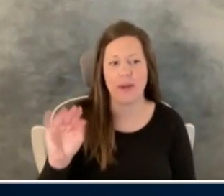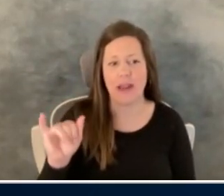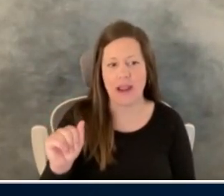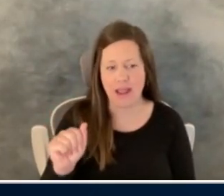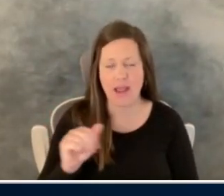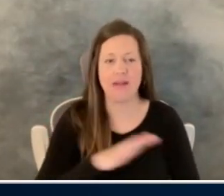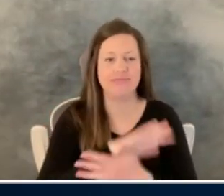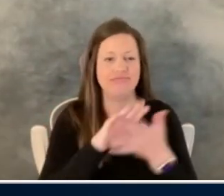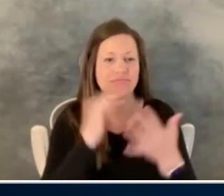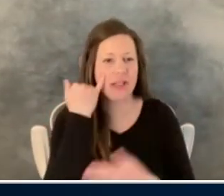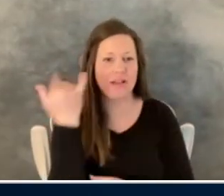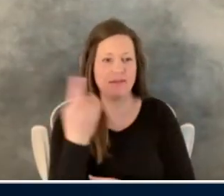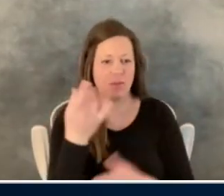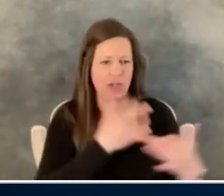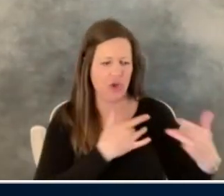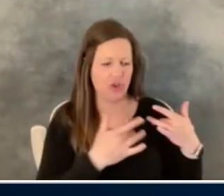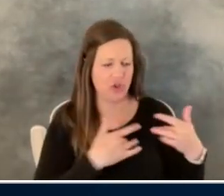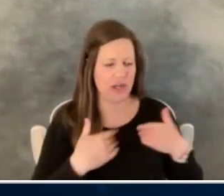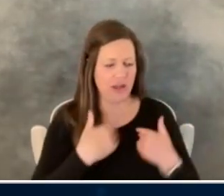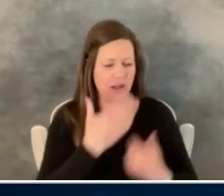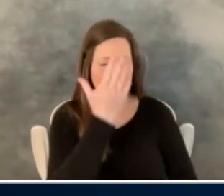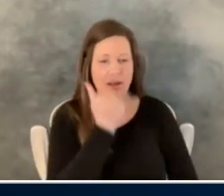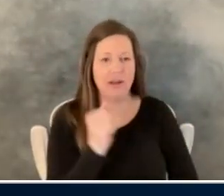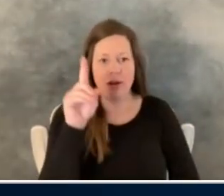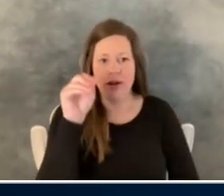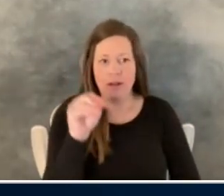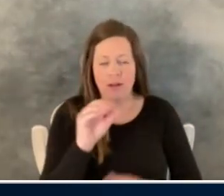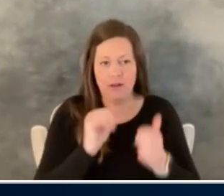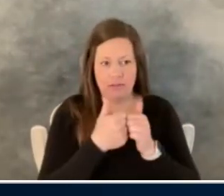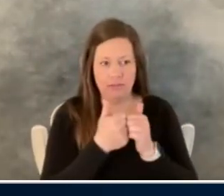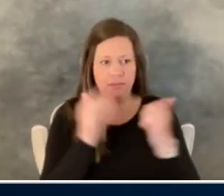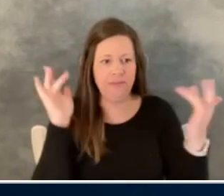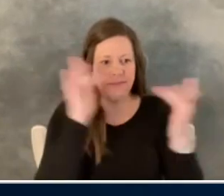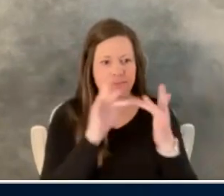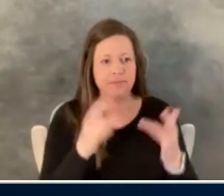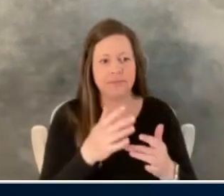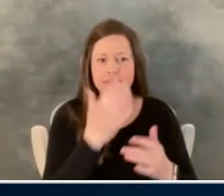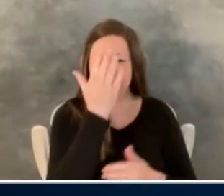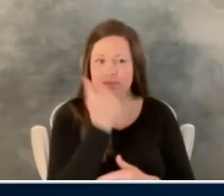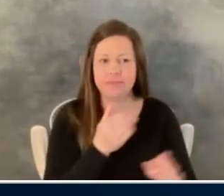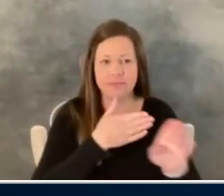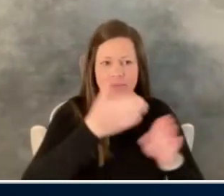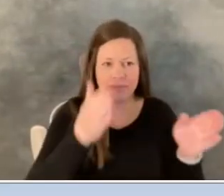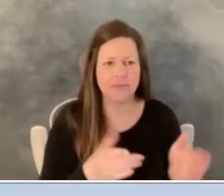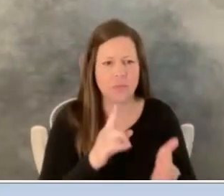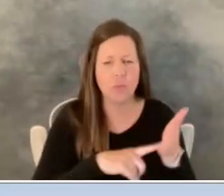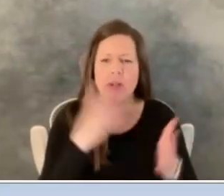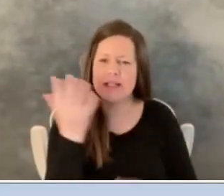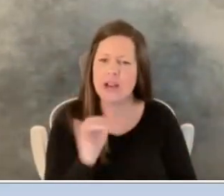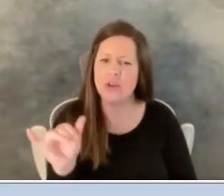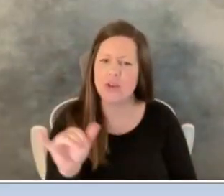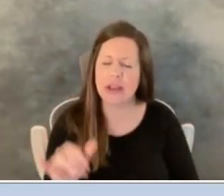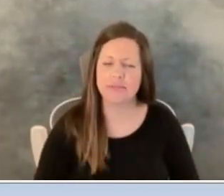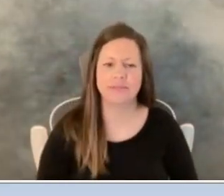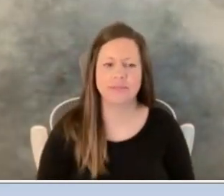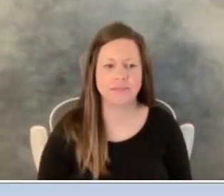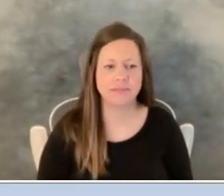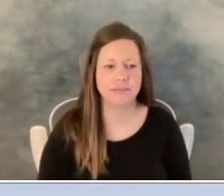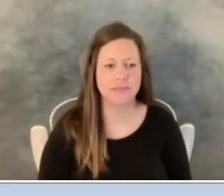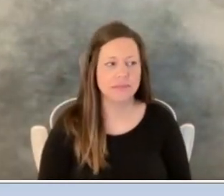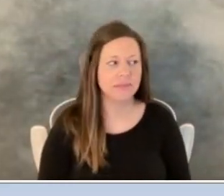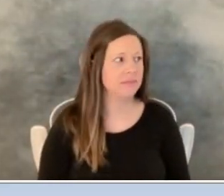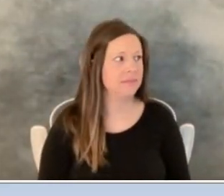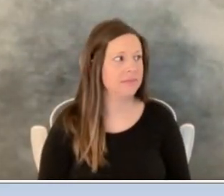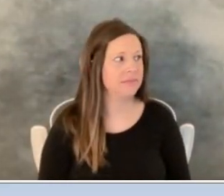a sleep disorder, how do they reach out to a sleep specialist, and what does that look like? So you can reach out to